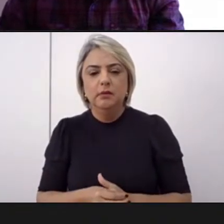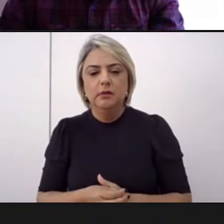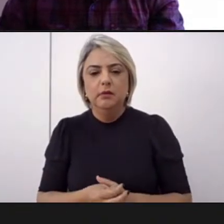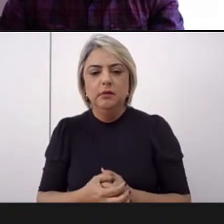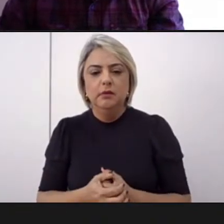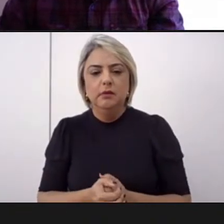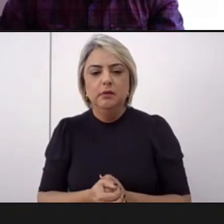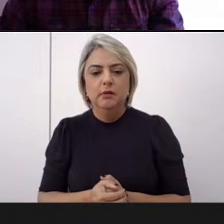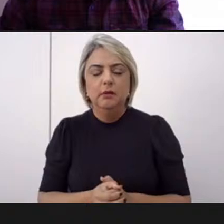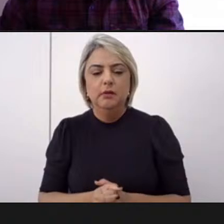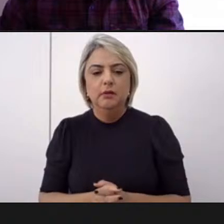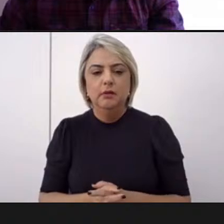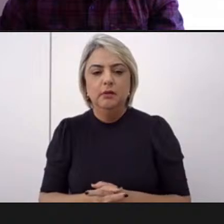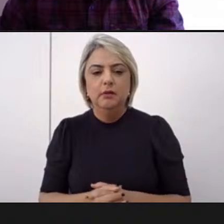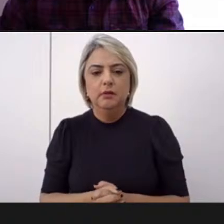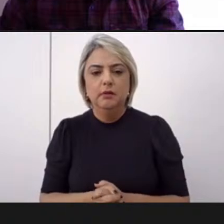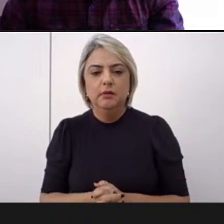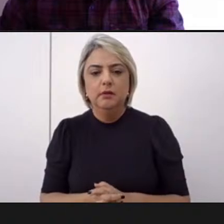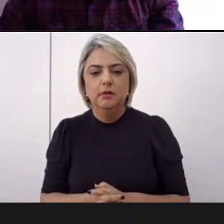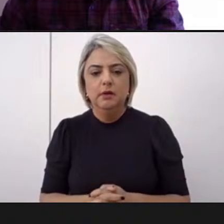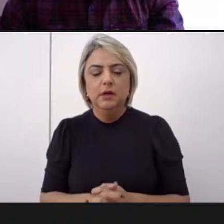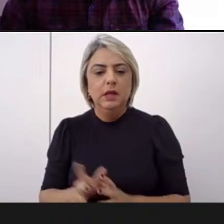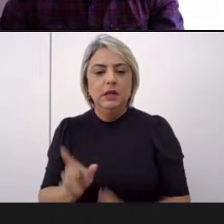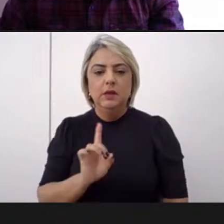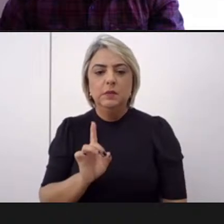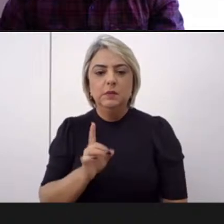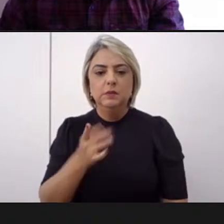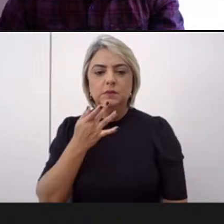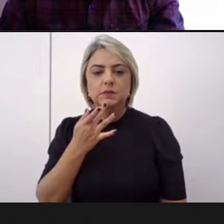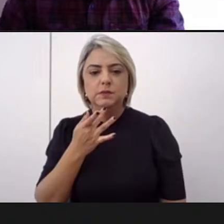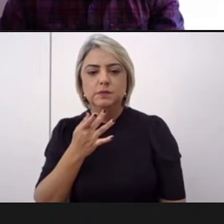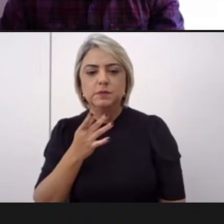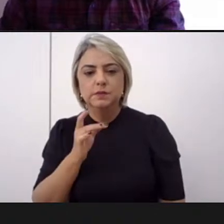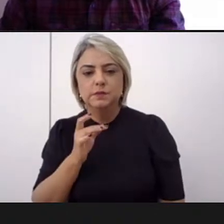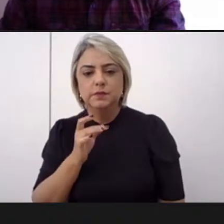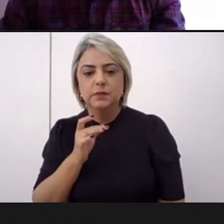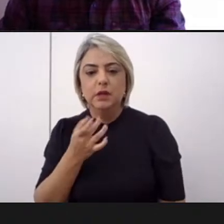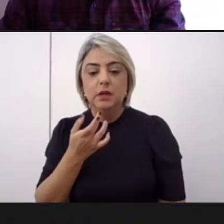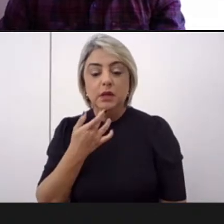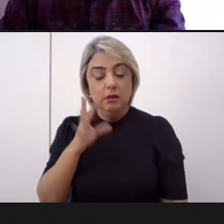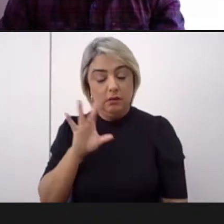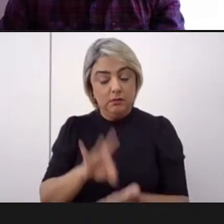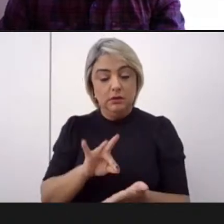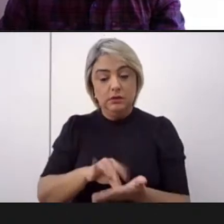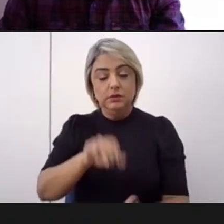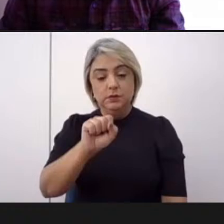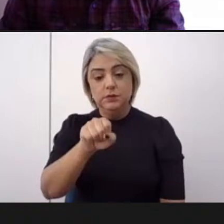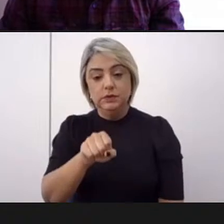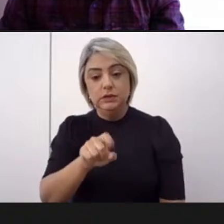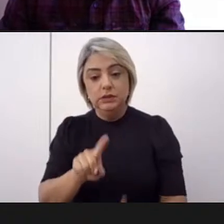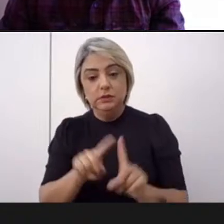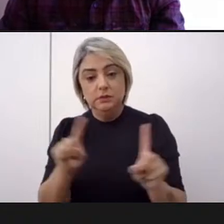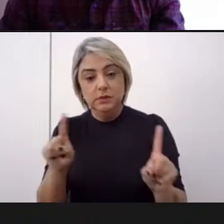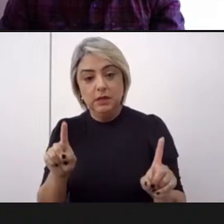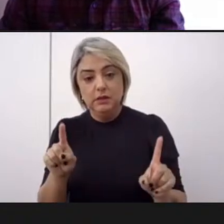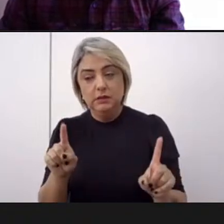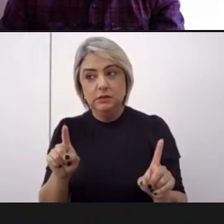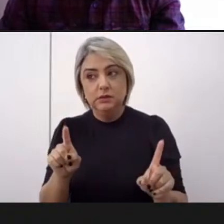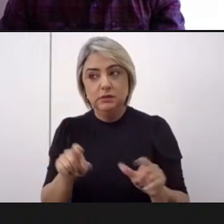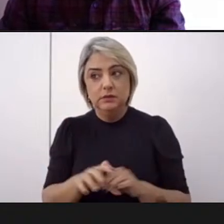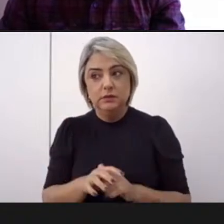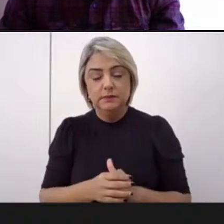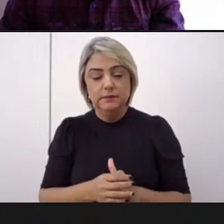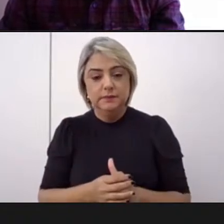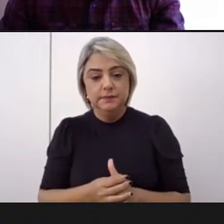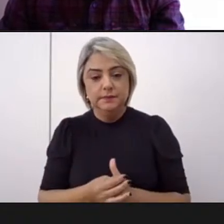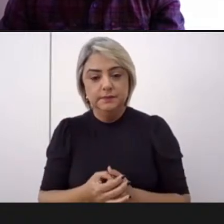Not so much because they are legitimate, but because it's an efficient way to obtain